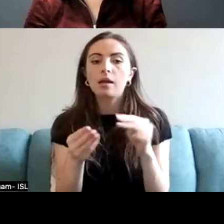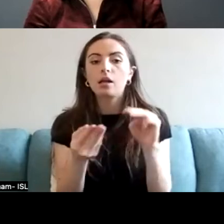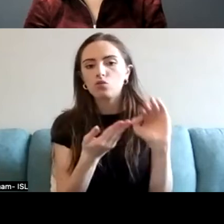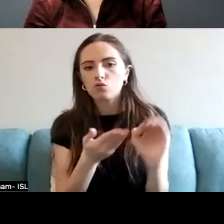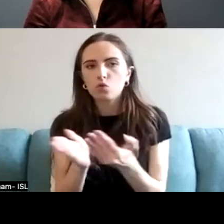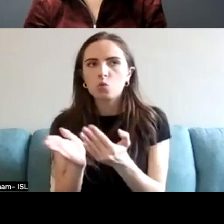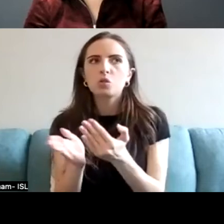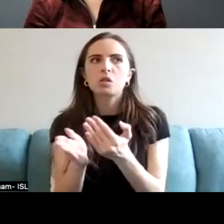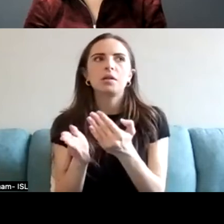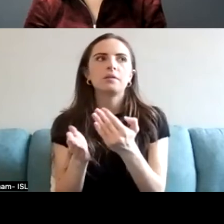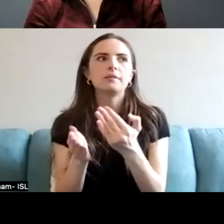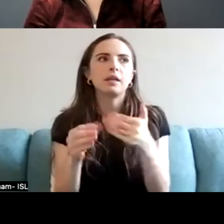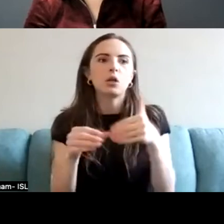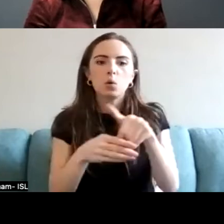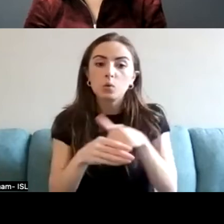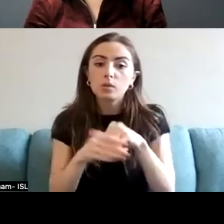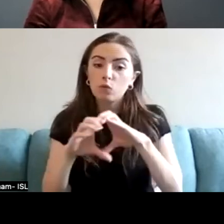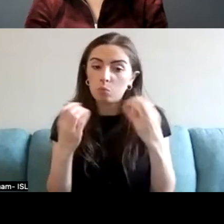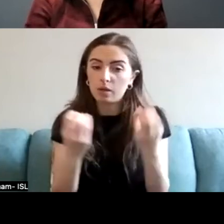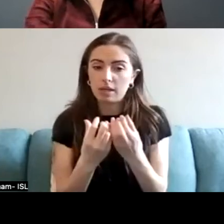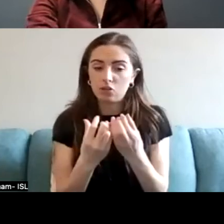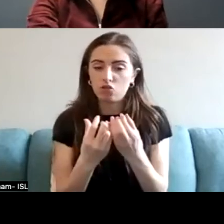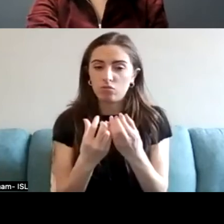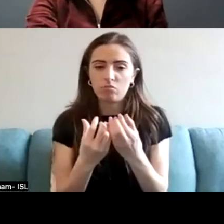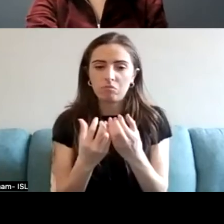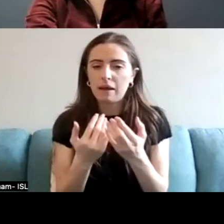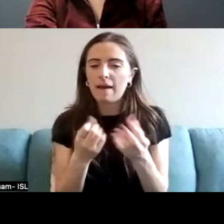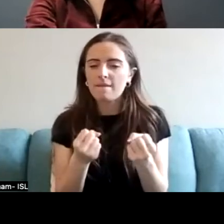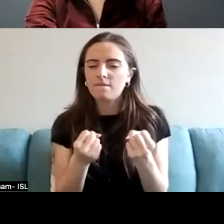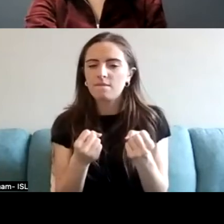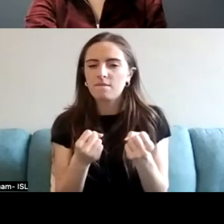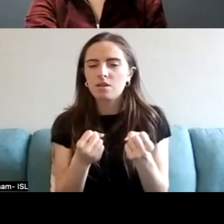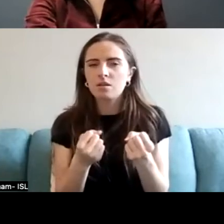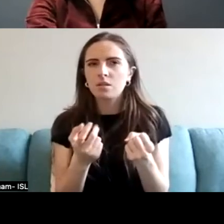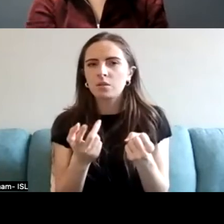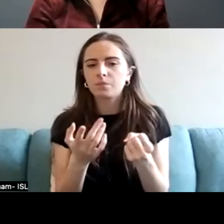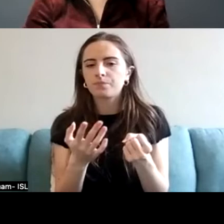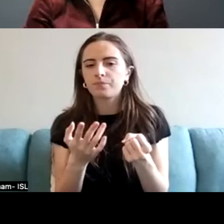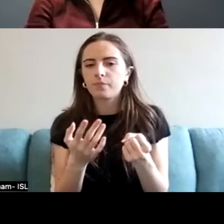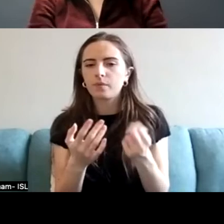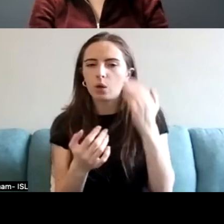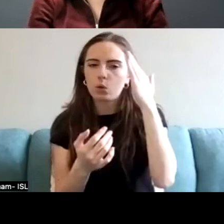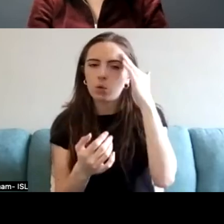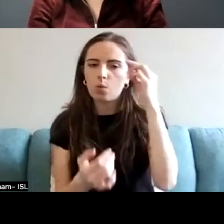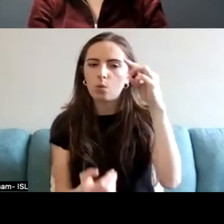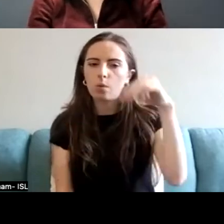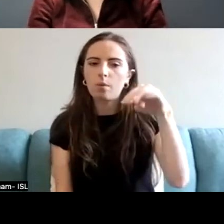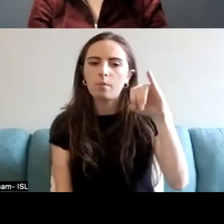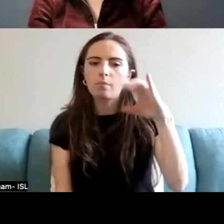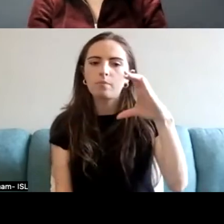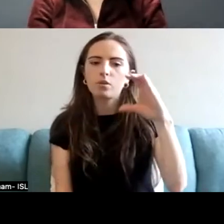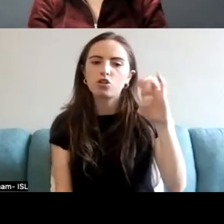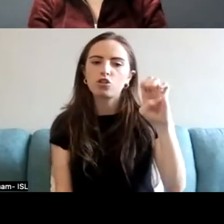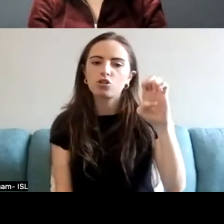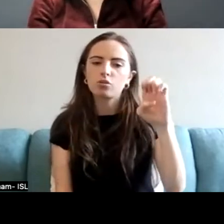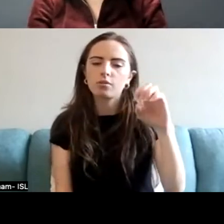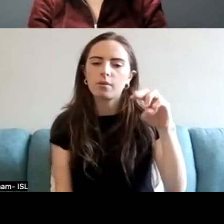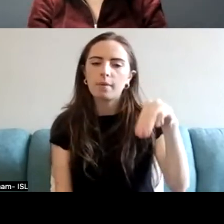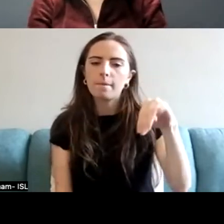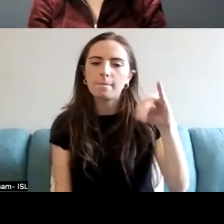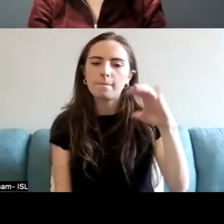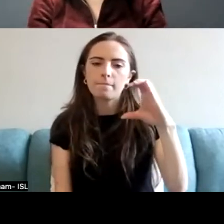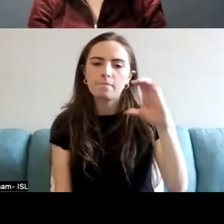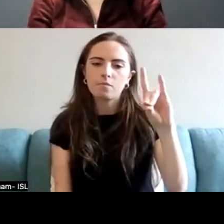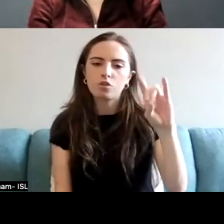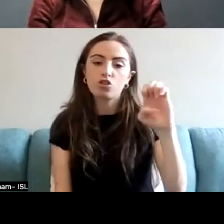inclusive communications. And I know that Michelle had asked a question around accessible PDFs and